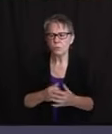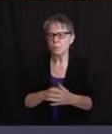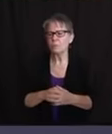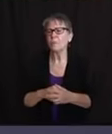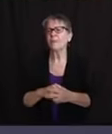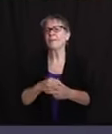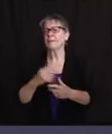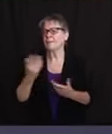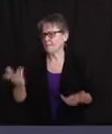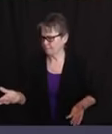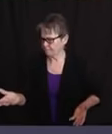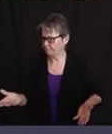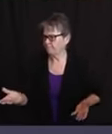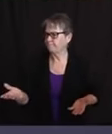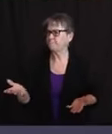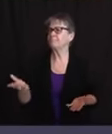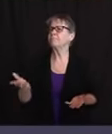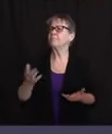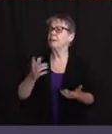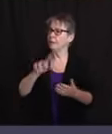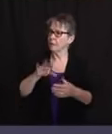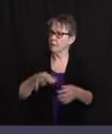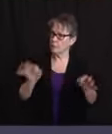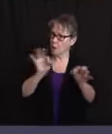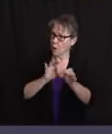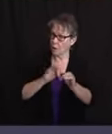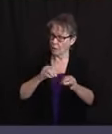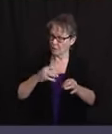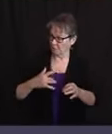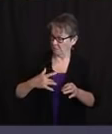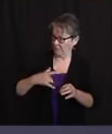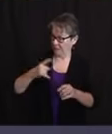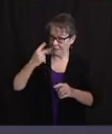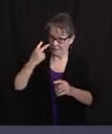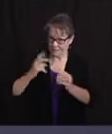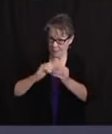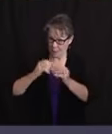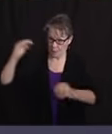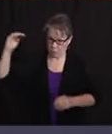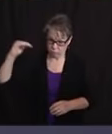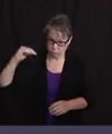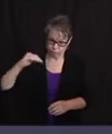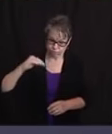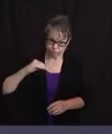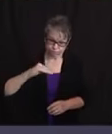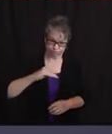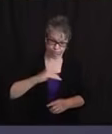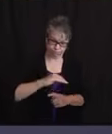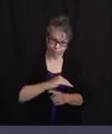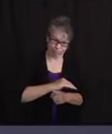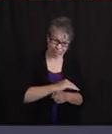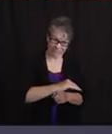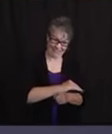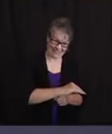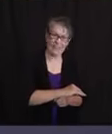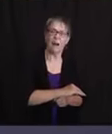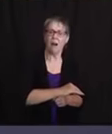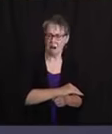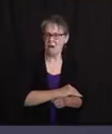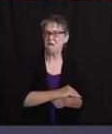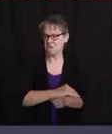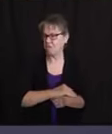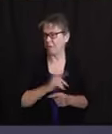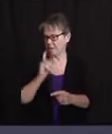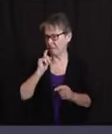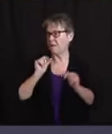yet. And we have I was going to say a small army. It's actually a fairly sizable army working on that right now.